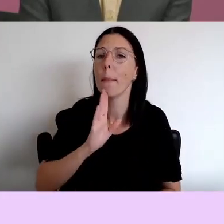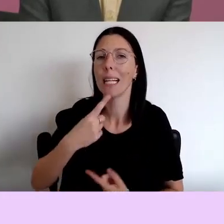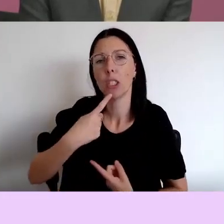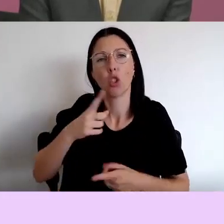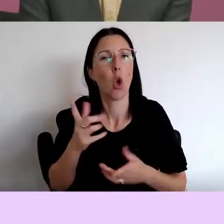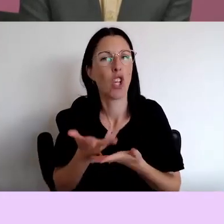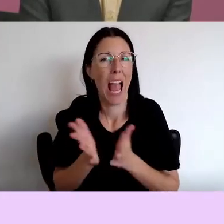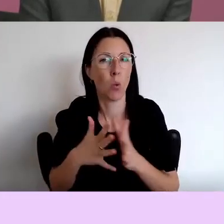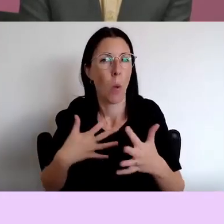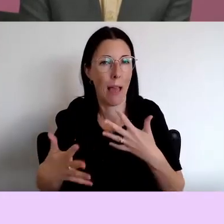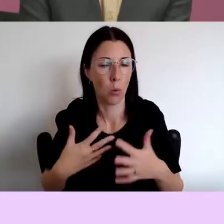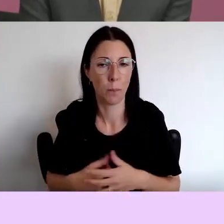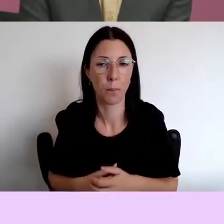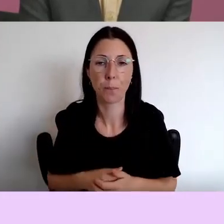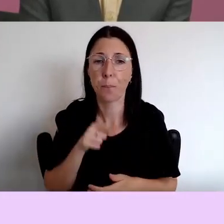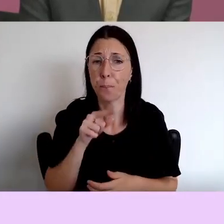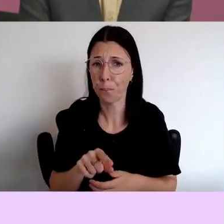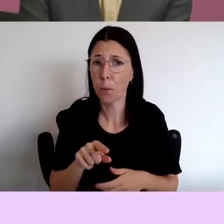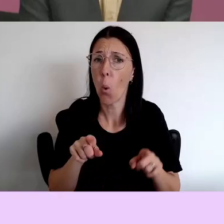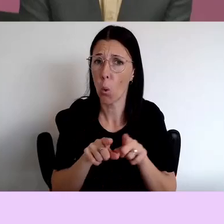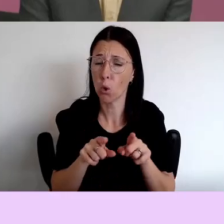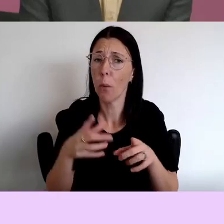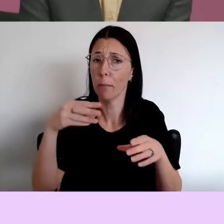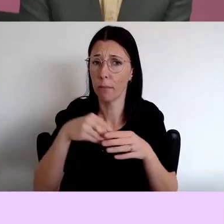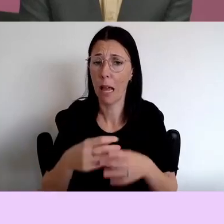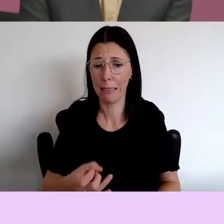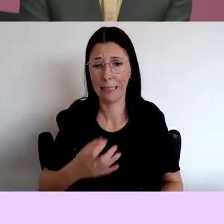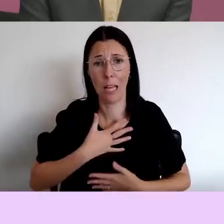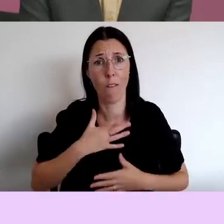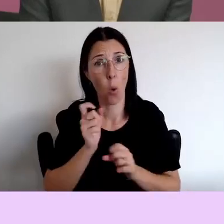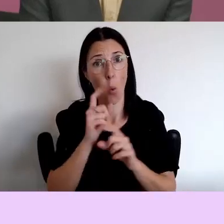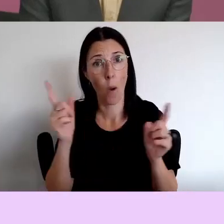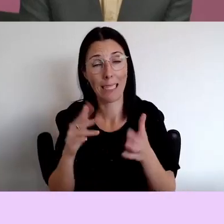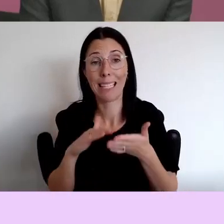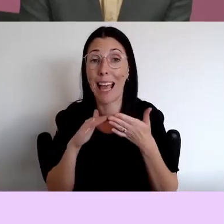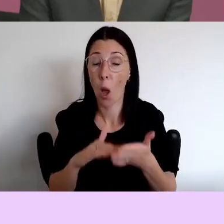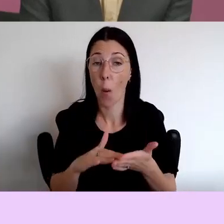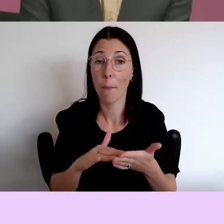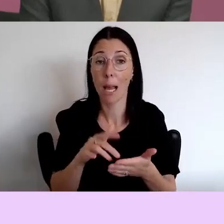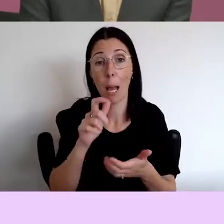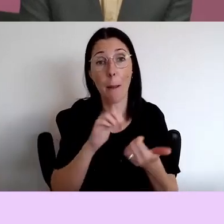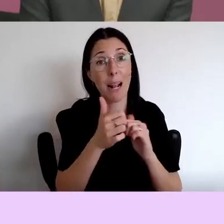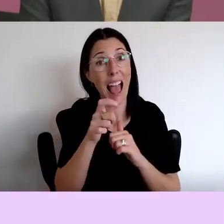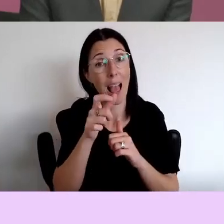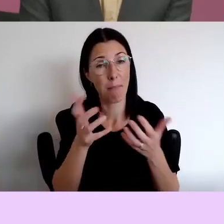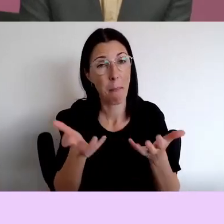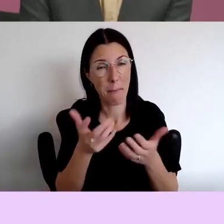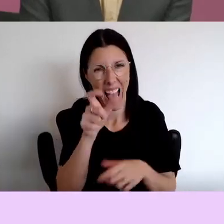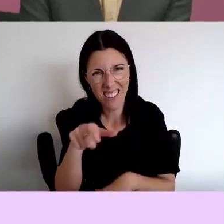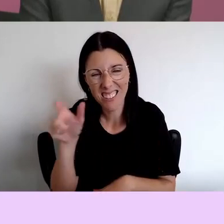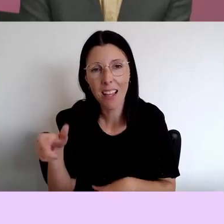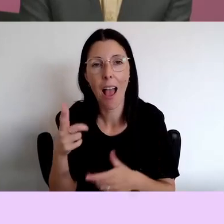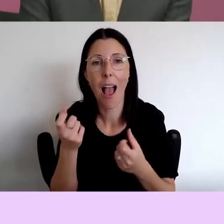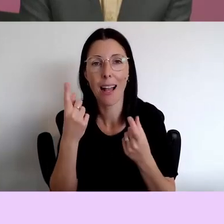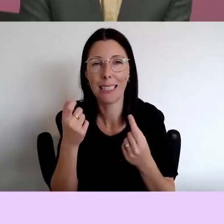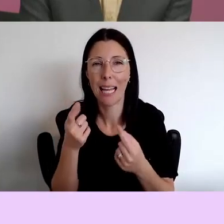The module also fosters self-awareness, helping players understand how even well-intentioned people can unknowingly